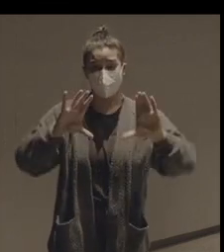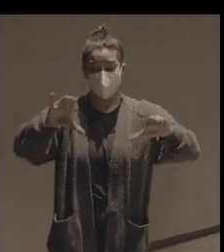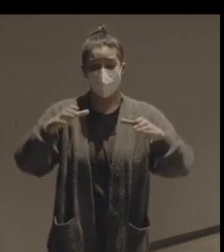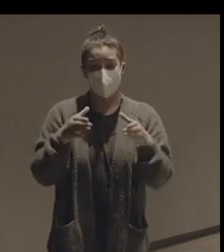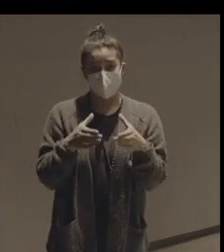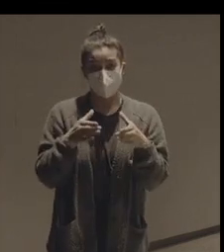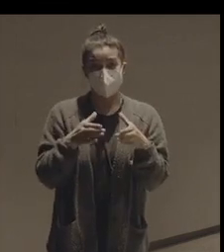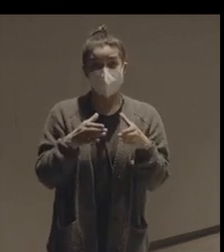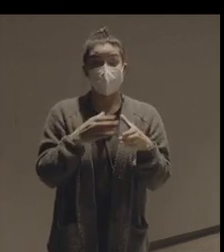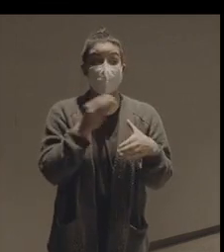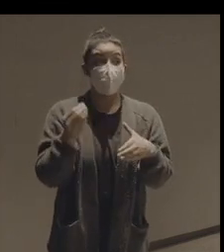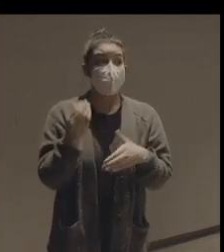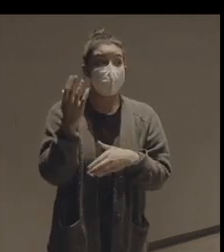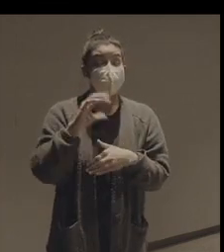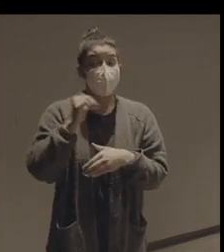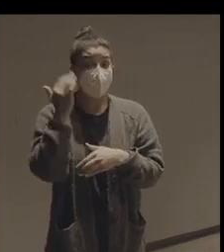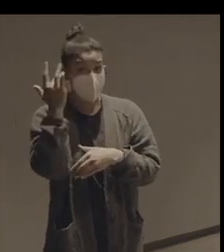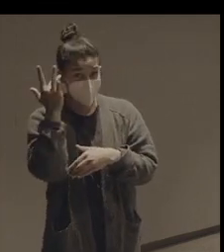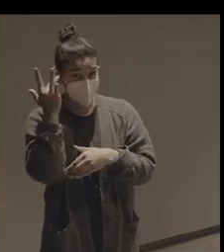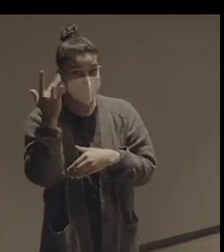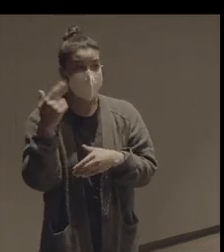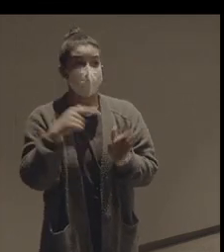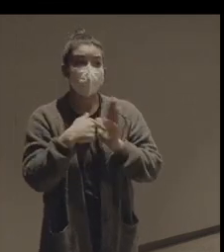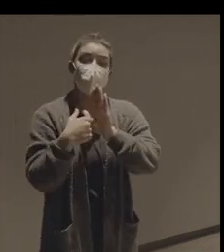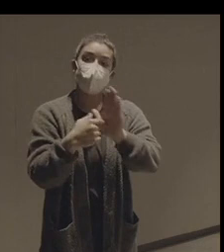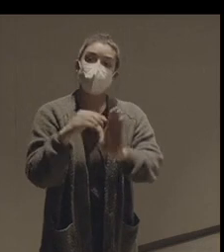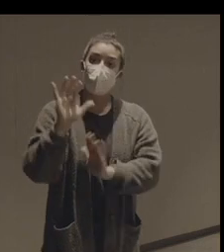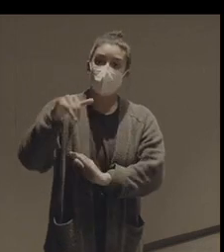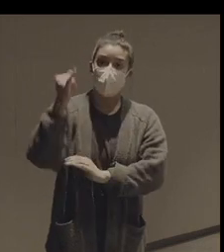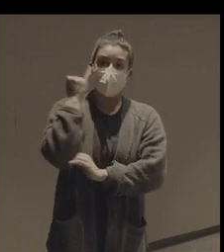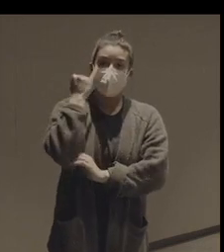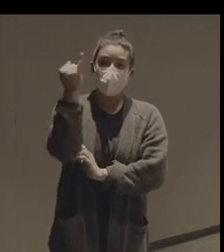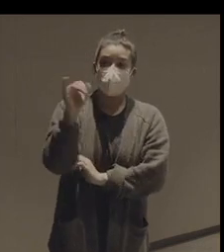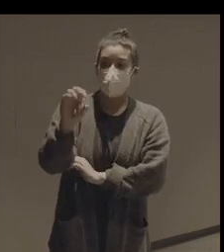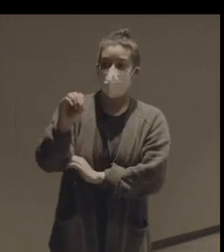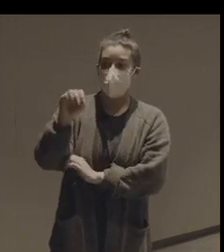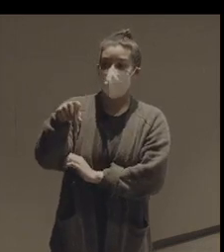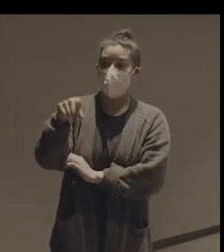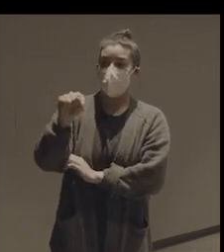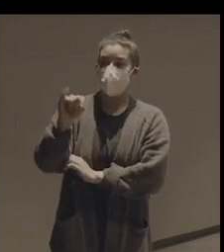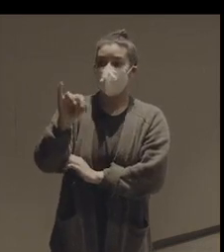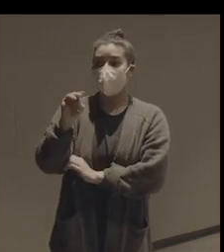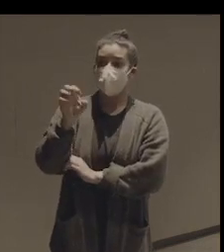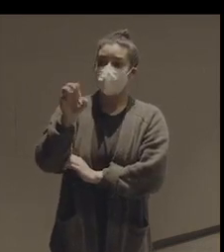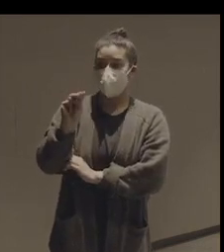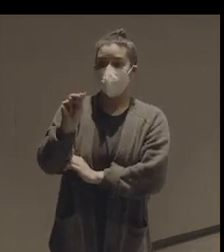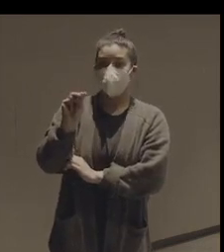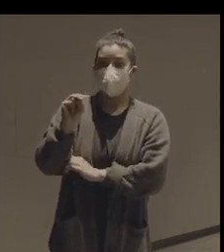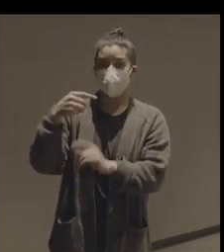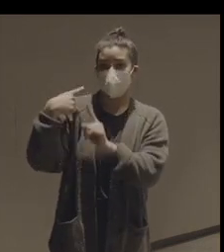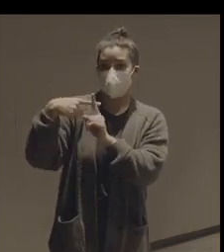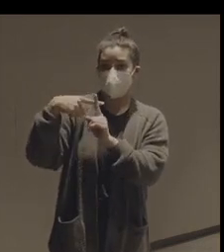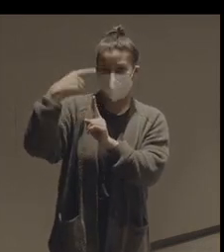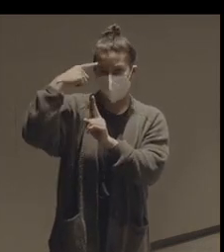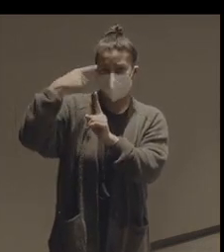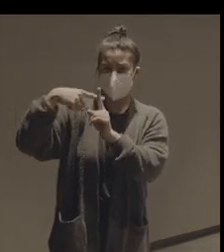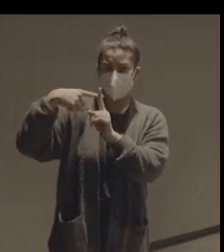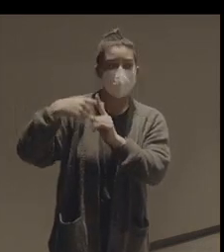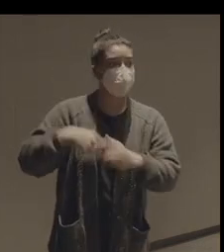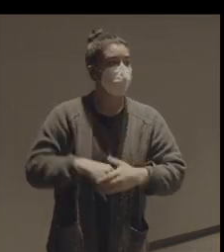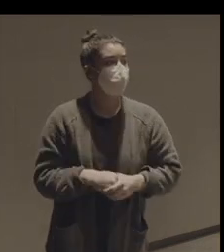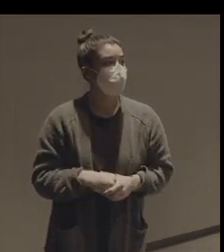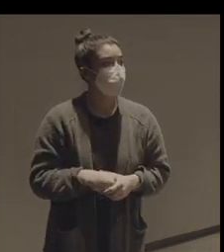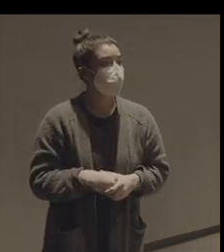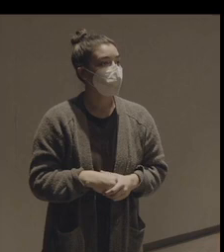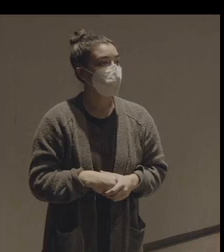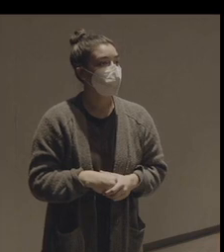this optimism. Also, because both Frederick Hammersley and John McLaughlin were teaching at Pomona College at the time that Helen